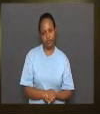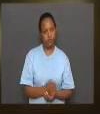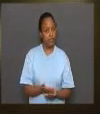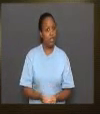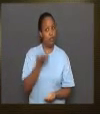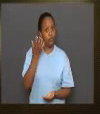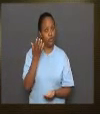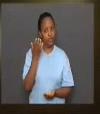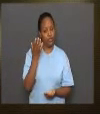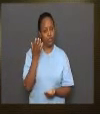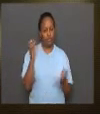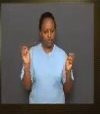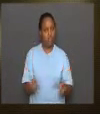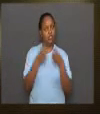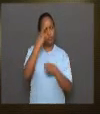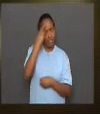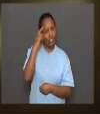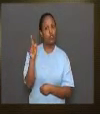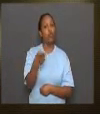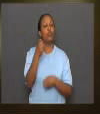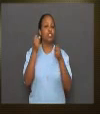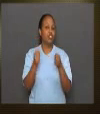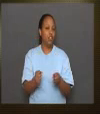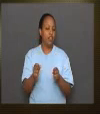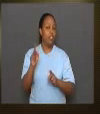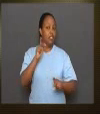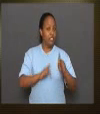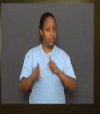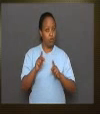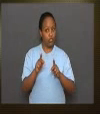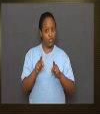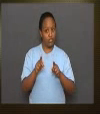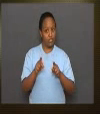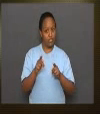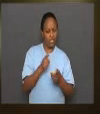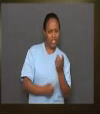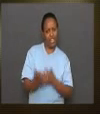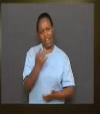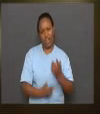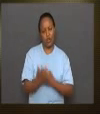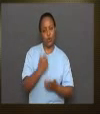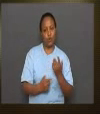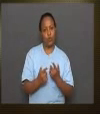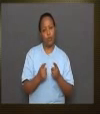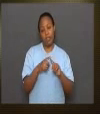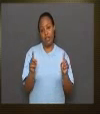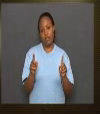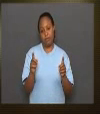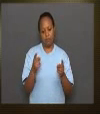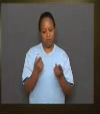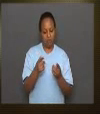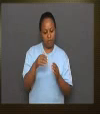Resources can cause conflict when people dispute over the ways that